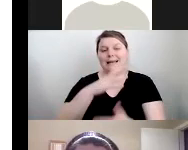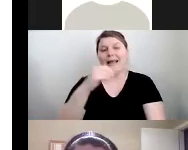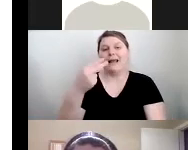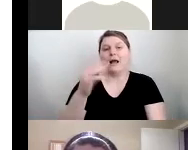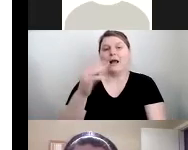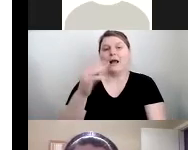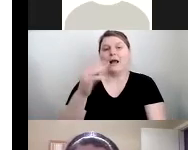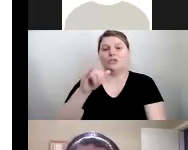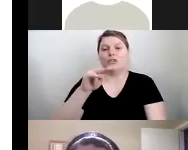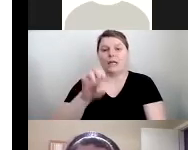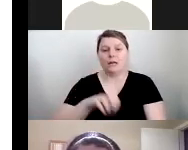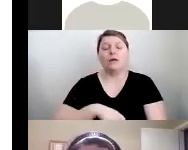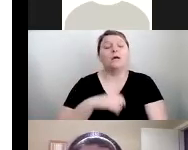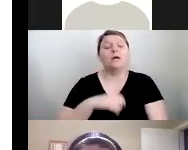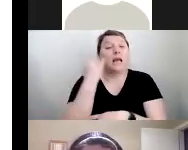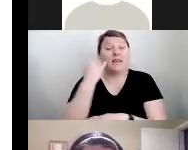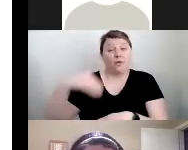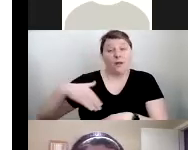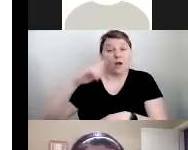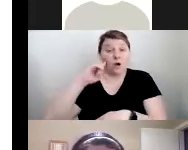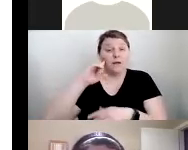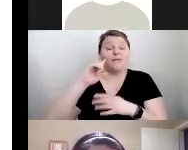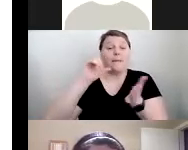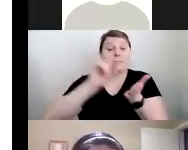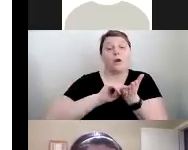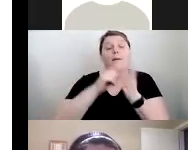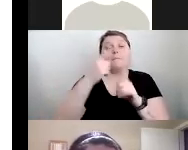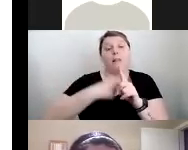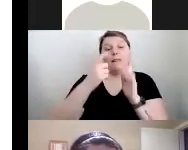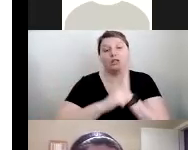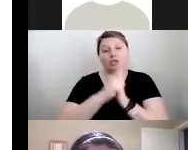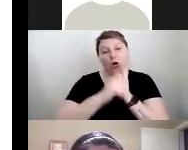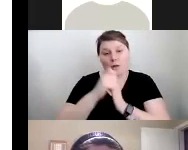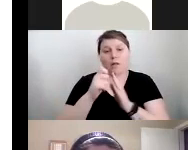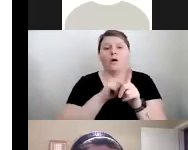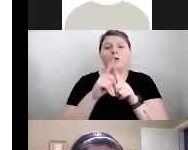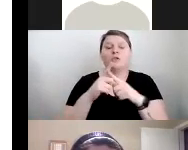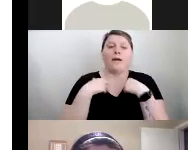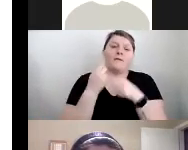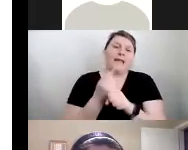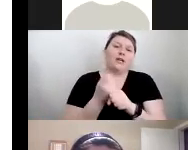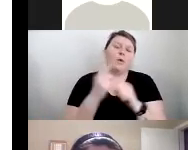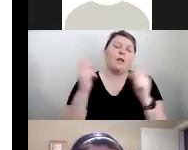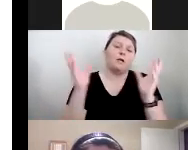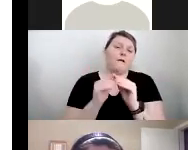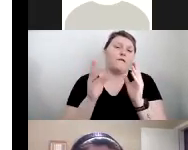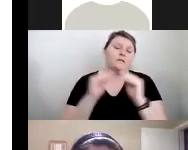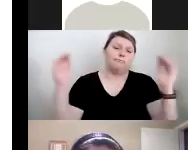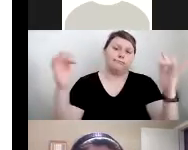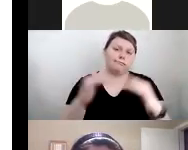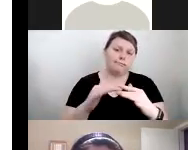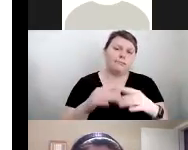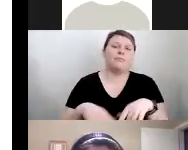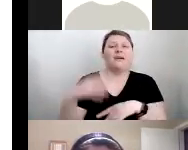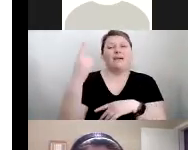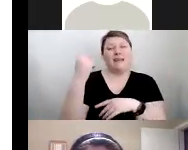put out a journal, a monthly journal, but even more importantly, they have an annual conference, an annual meeting. Last year, unfortunately, was the